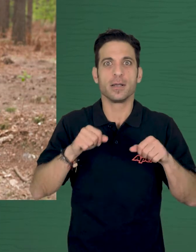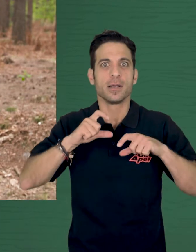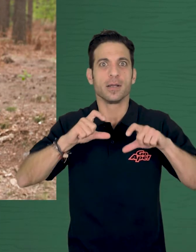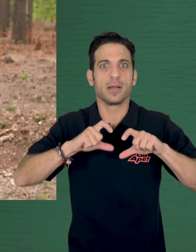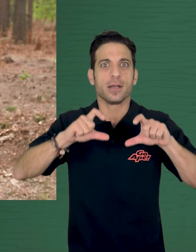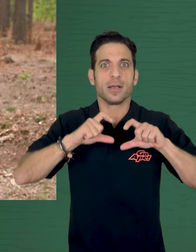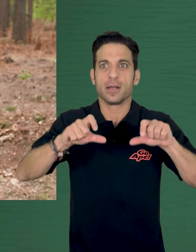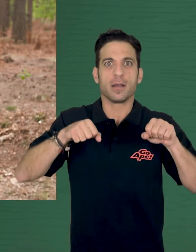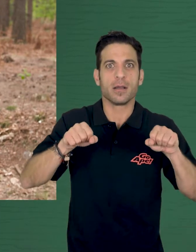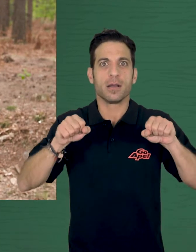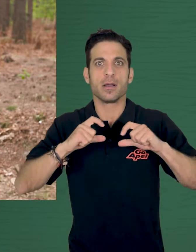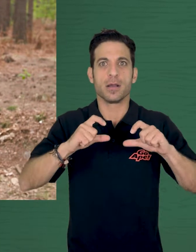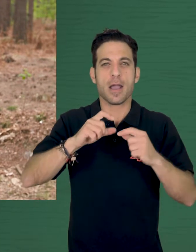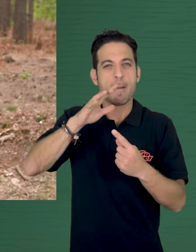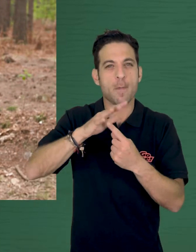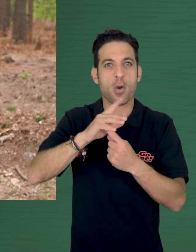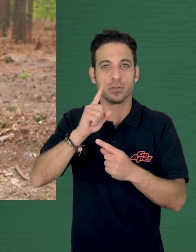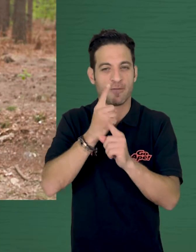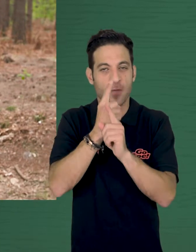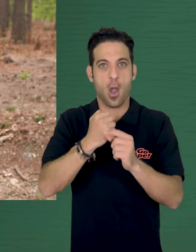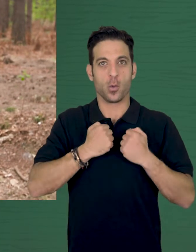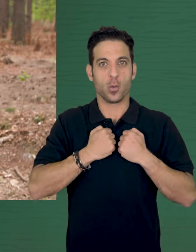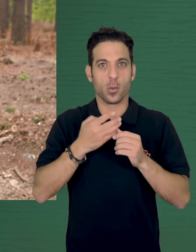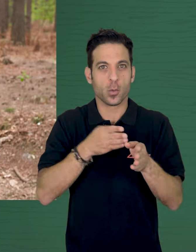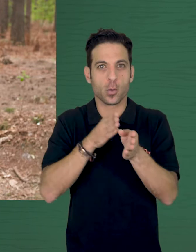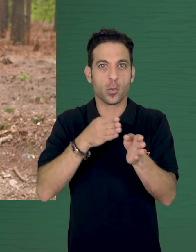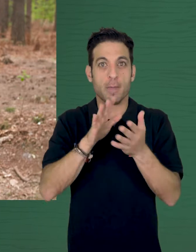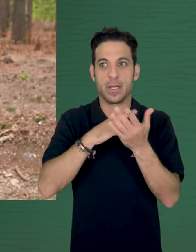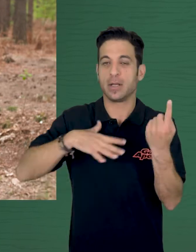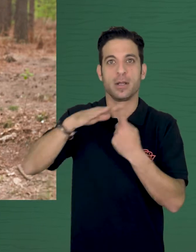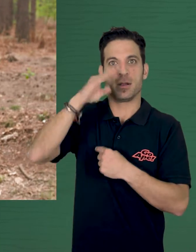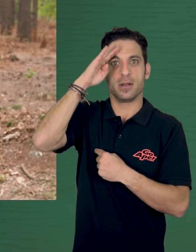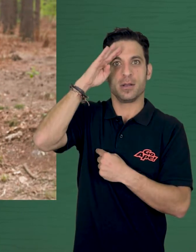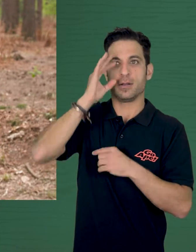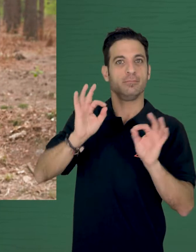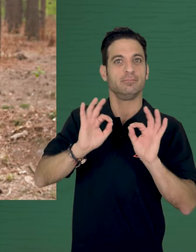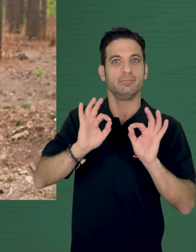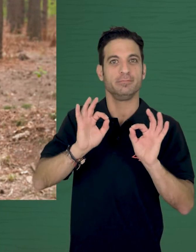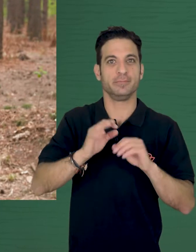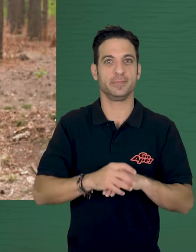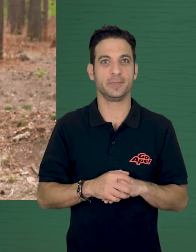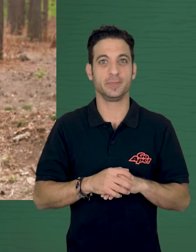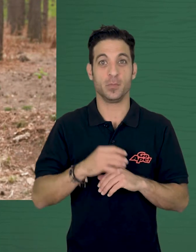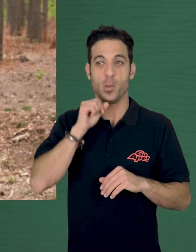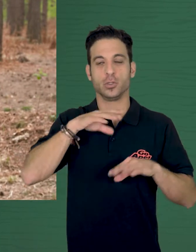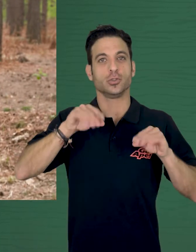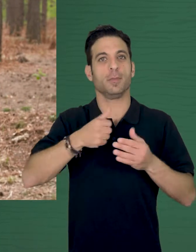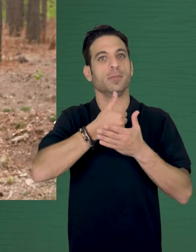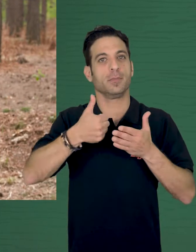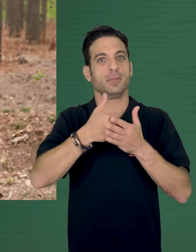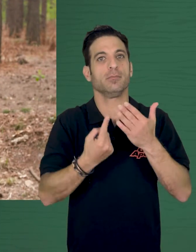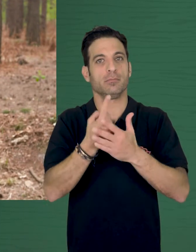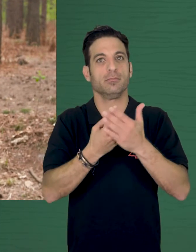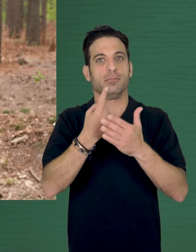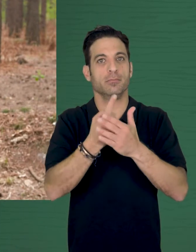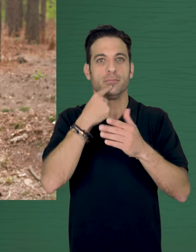ride considerately at all times, and it's really important that you follow my route so we're not a hazard to anyone else. We'll be stopping regularly